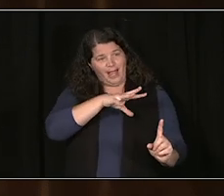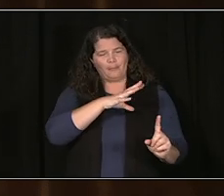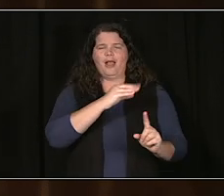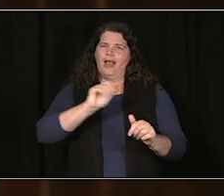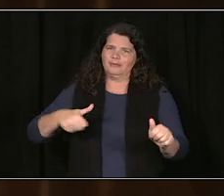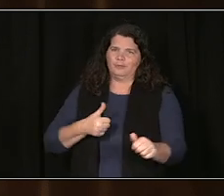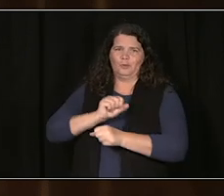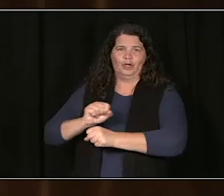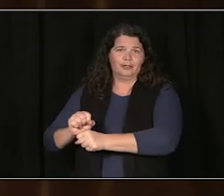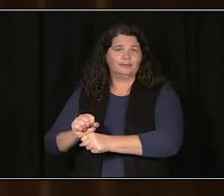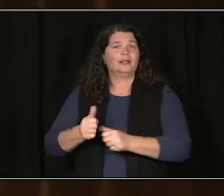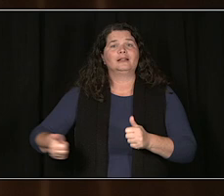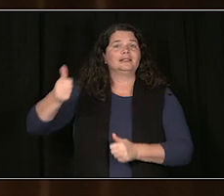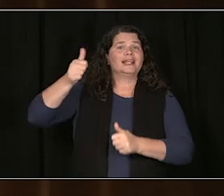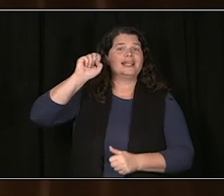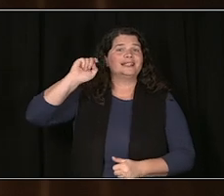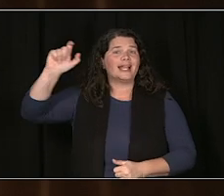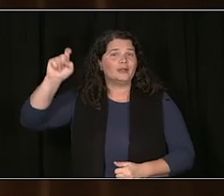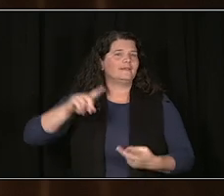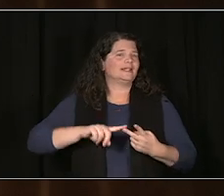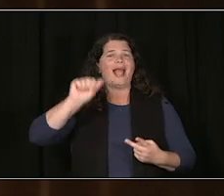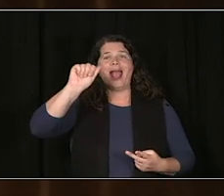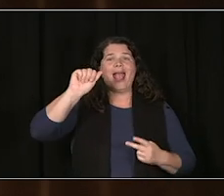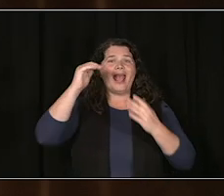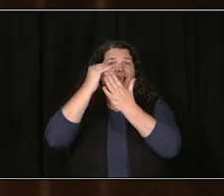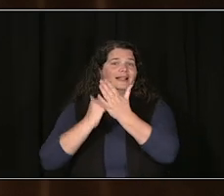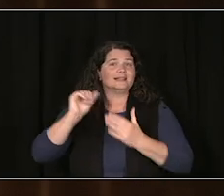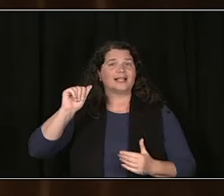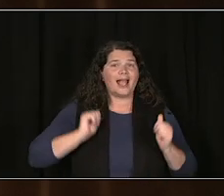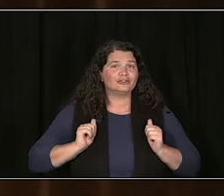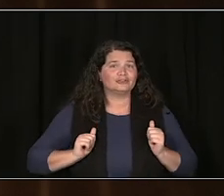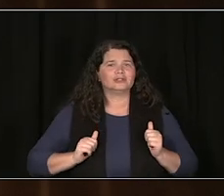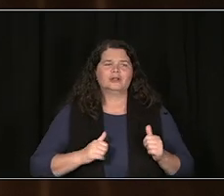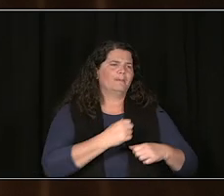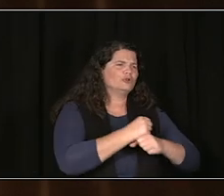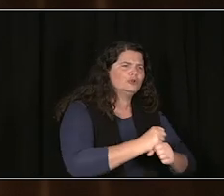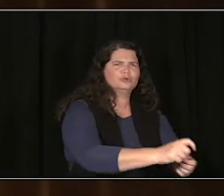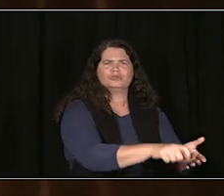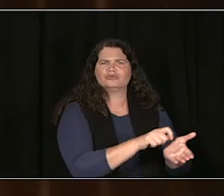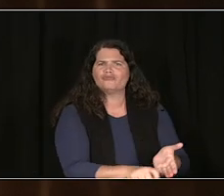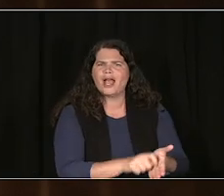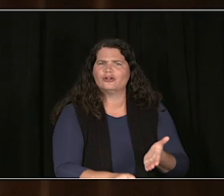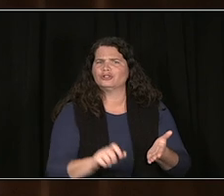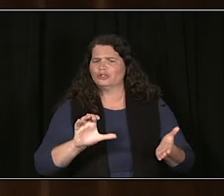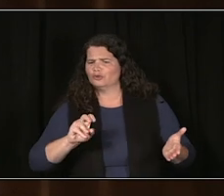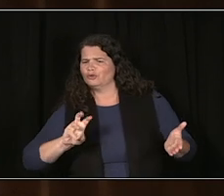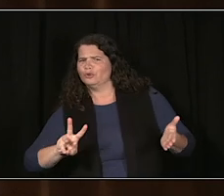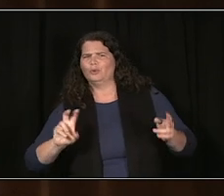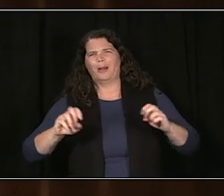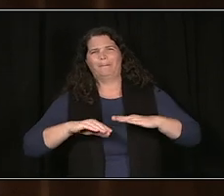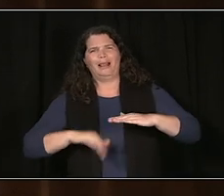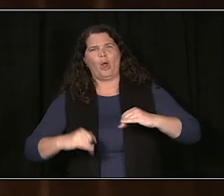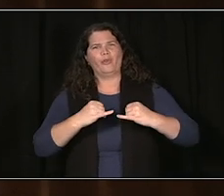and A-list actors to writers and producers to below-the-line crew, our industry and the stories we tell often